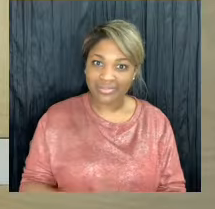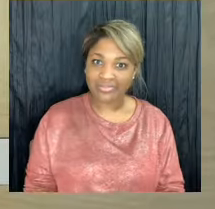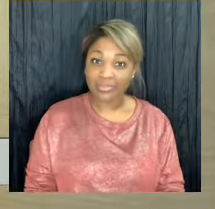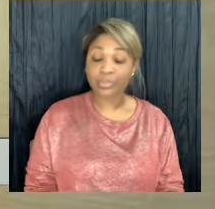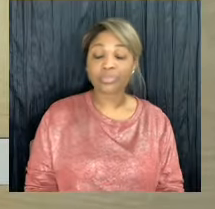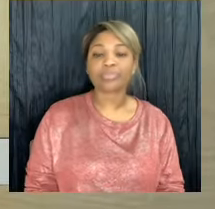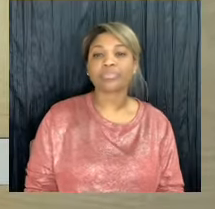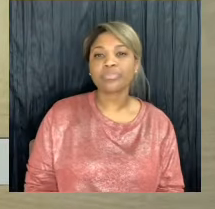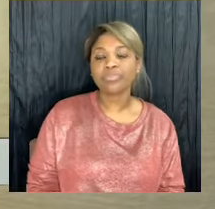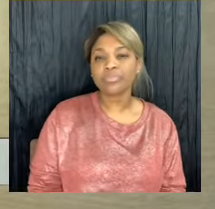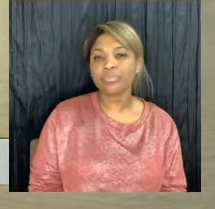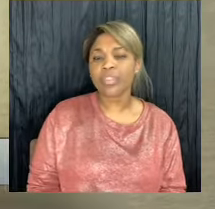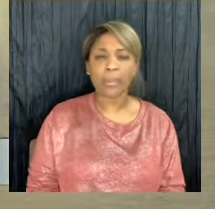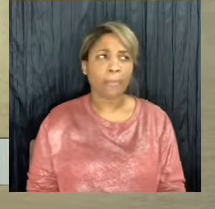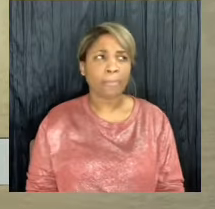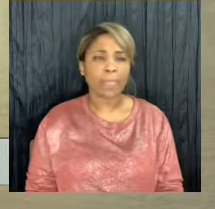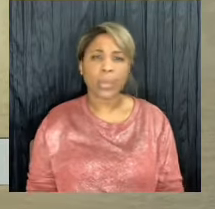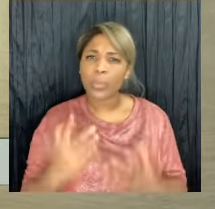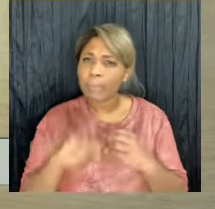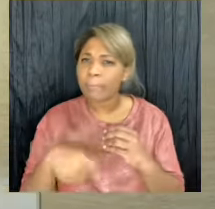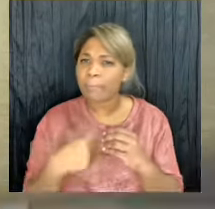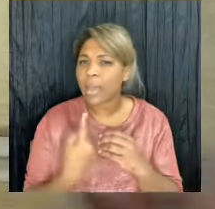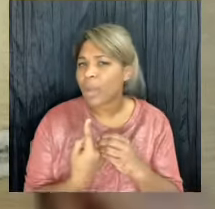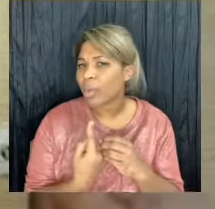How about